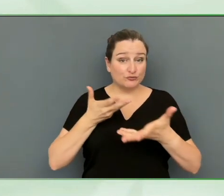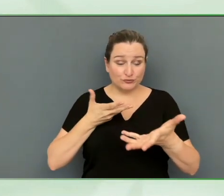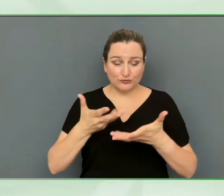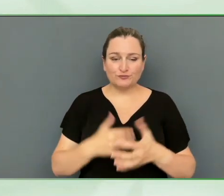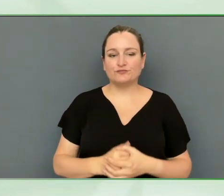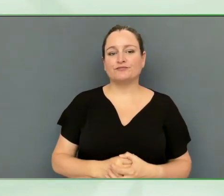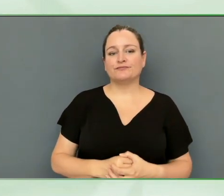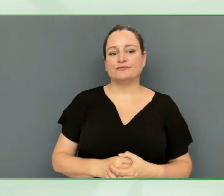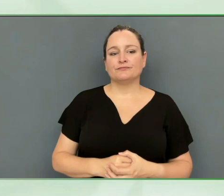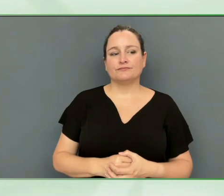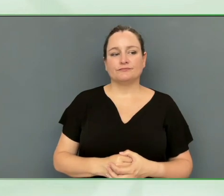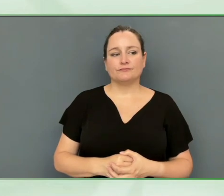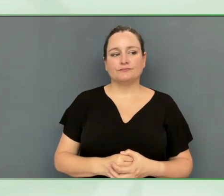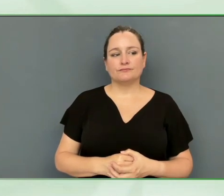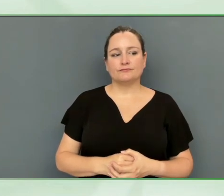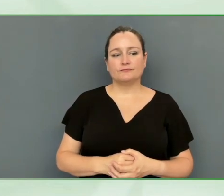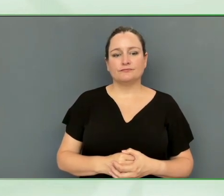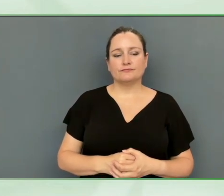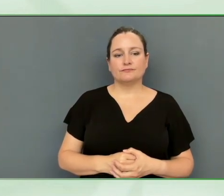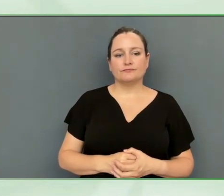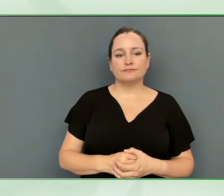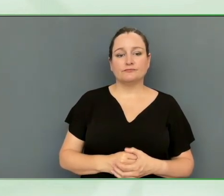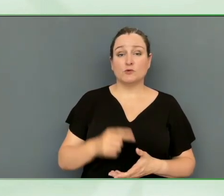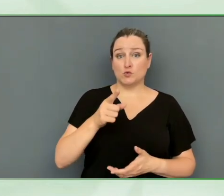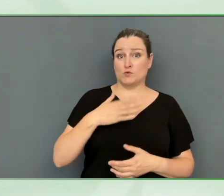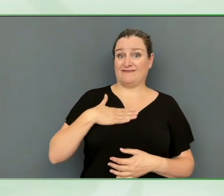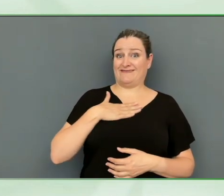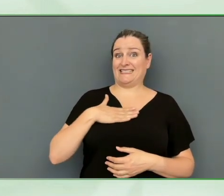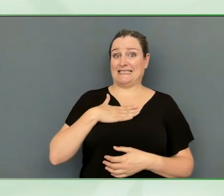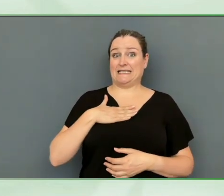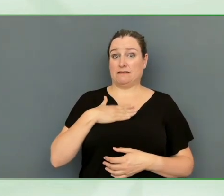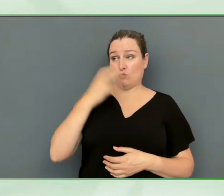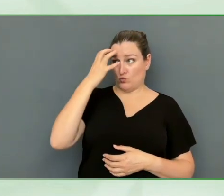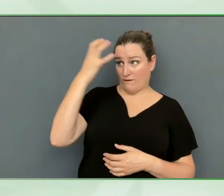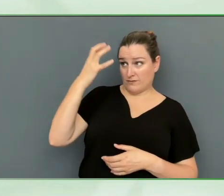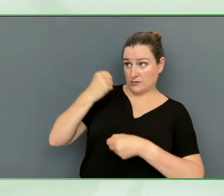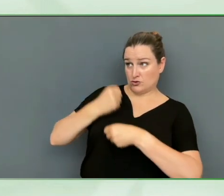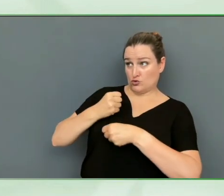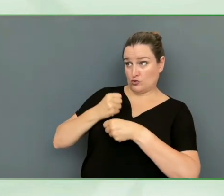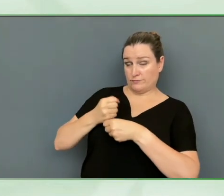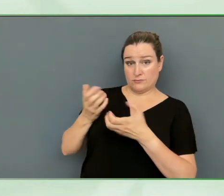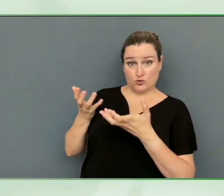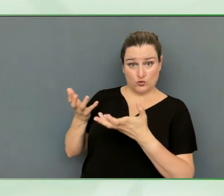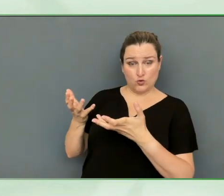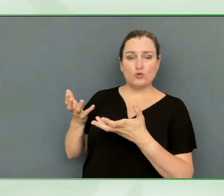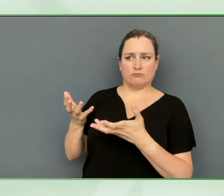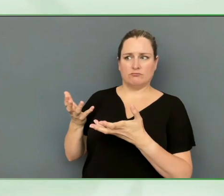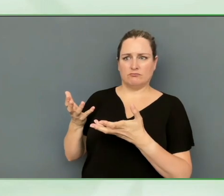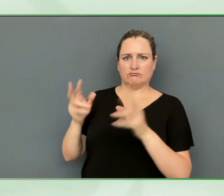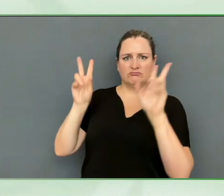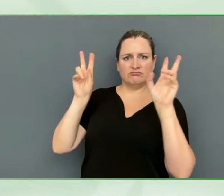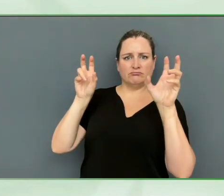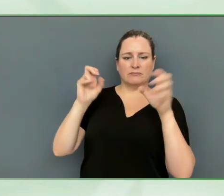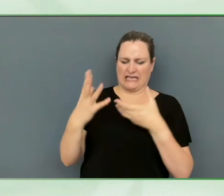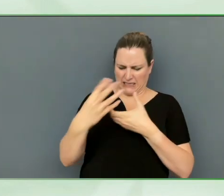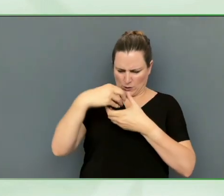would a inclusive public sector or government sector look like, and what do you think governments